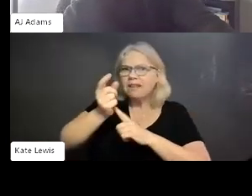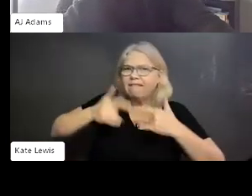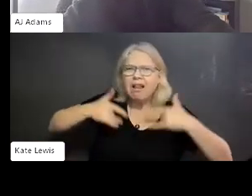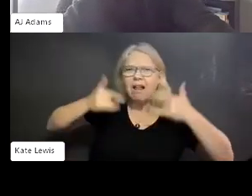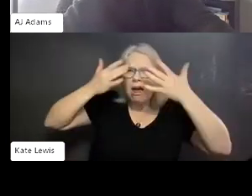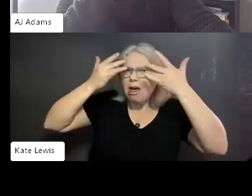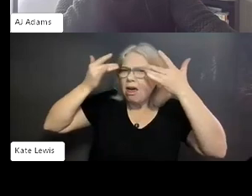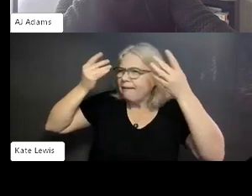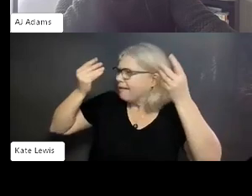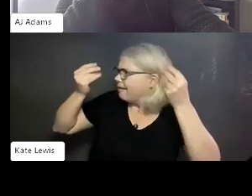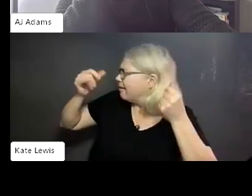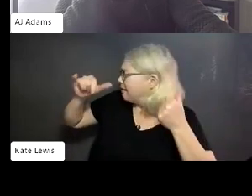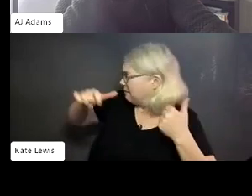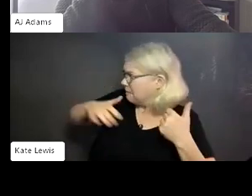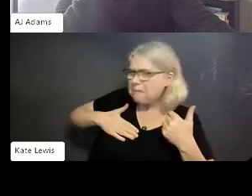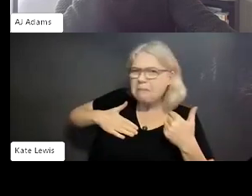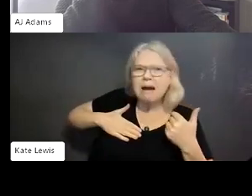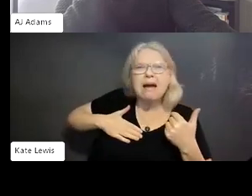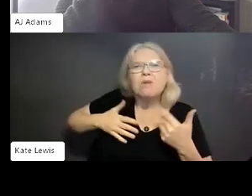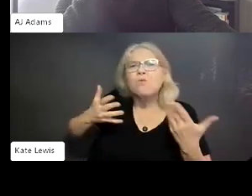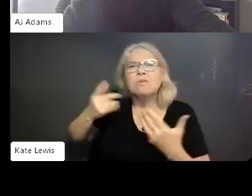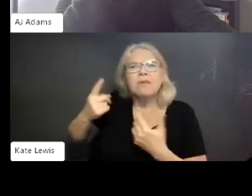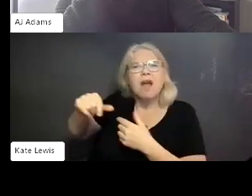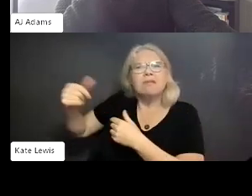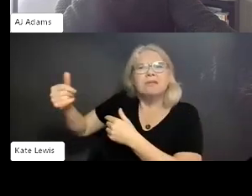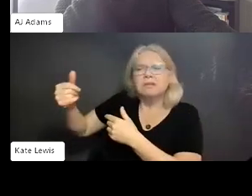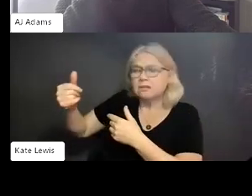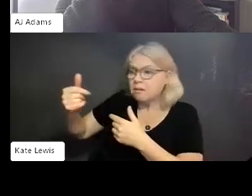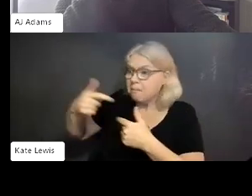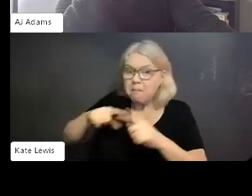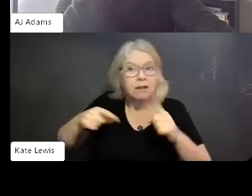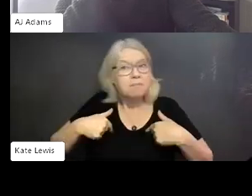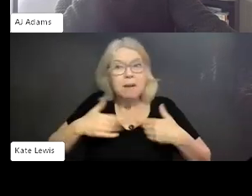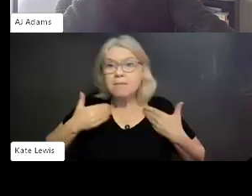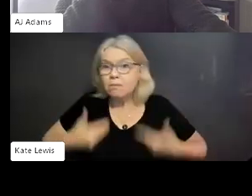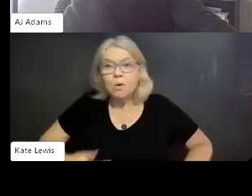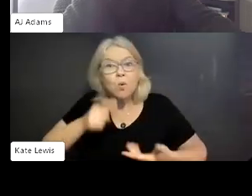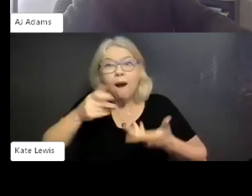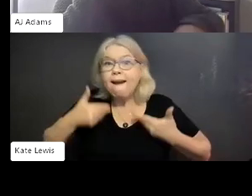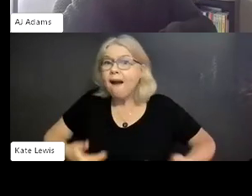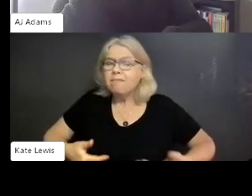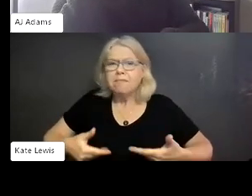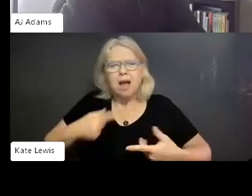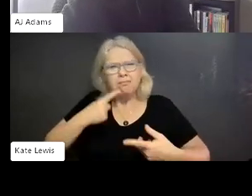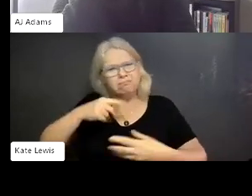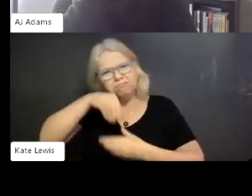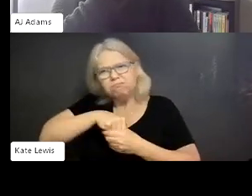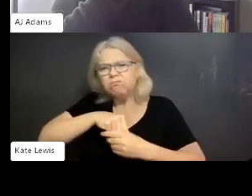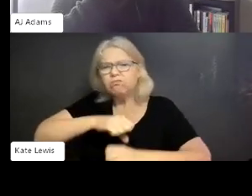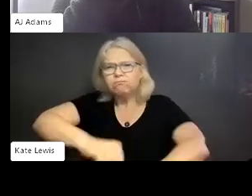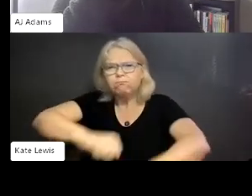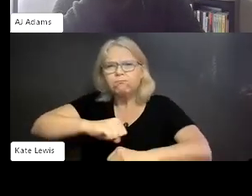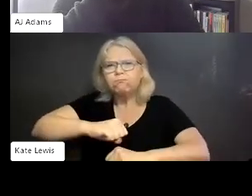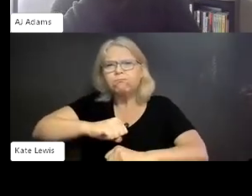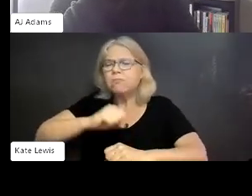back? Actually, okay. But the person I've always been, resilient,